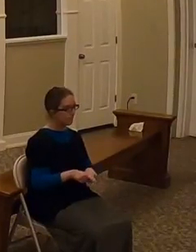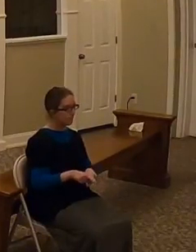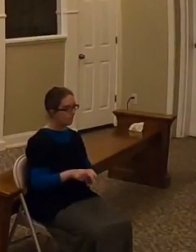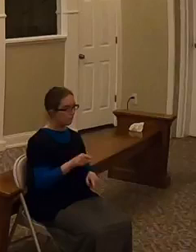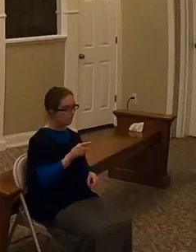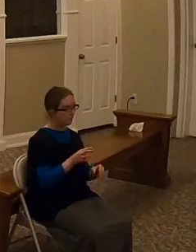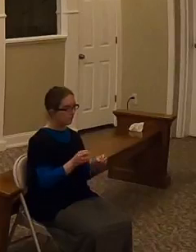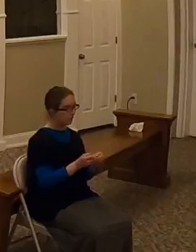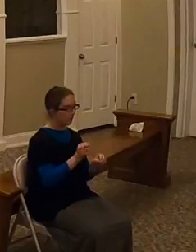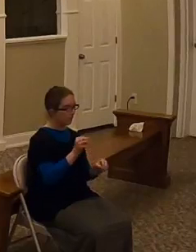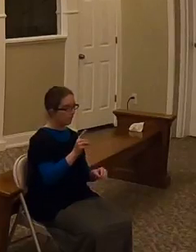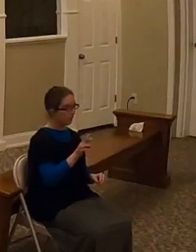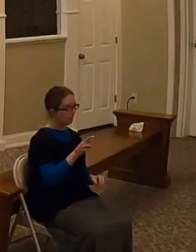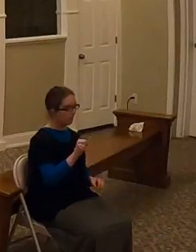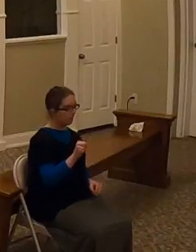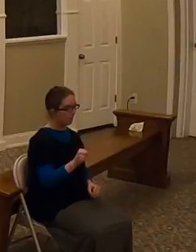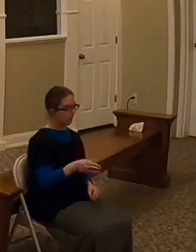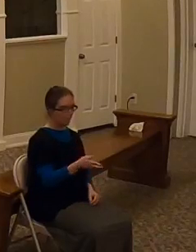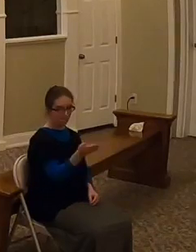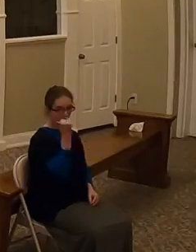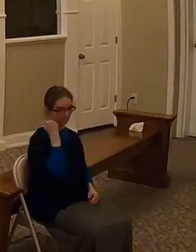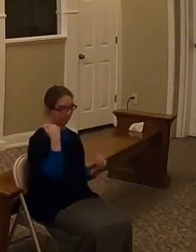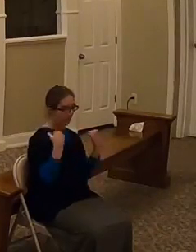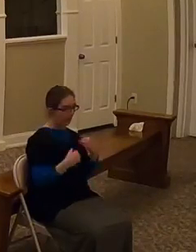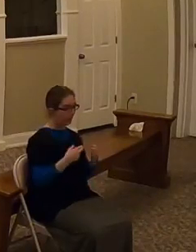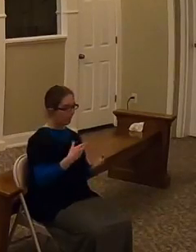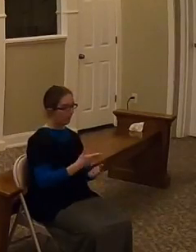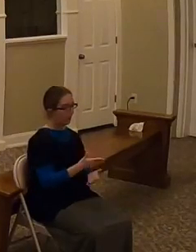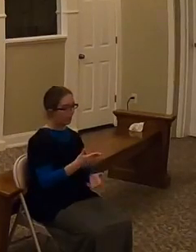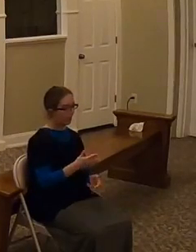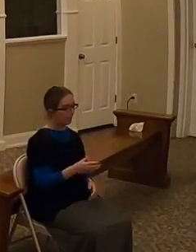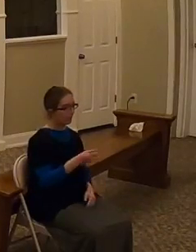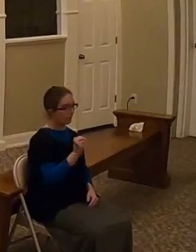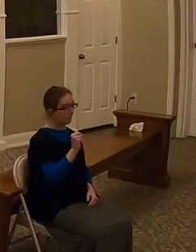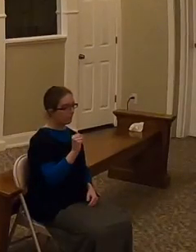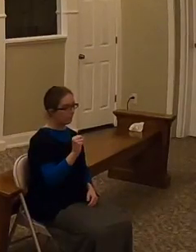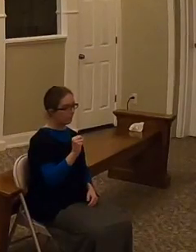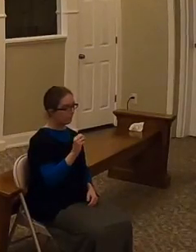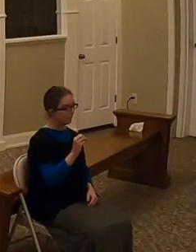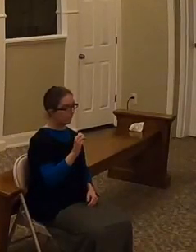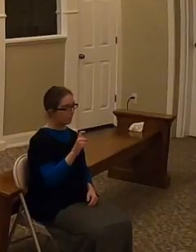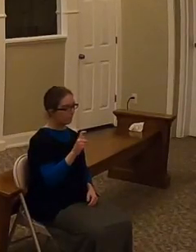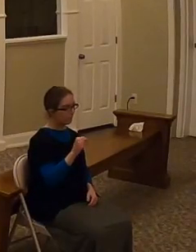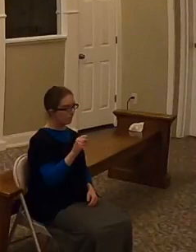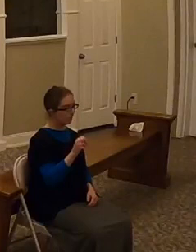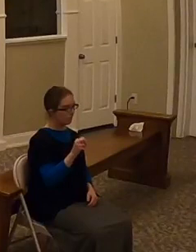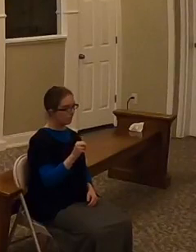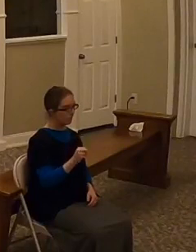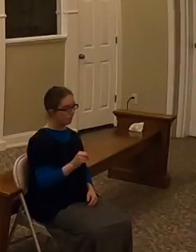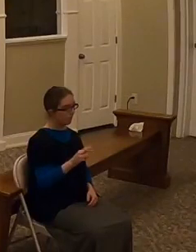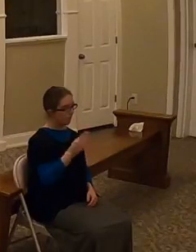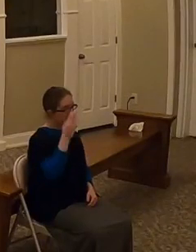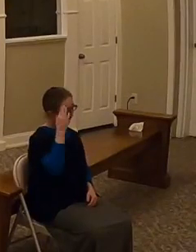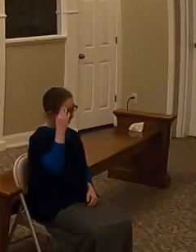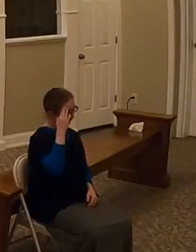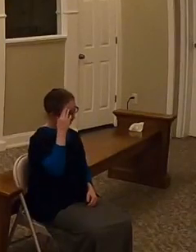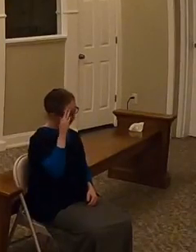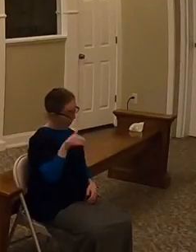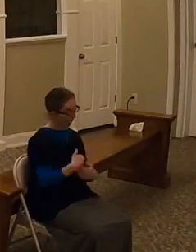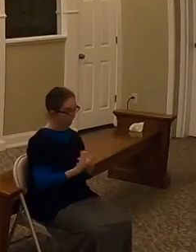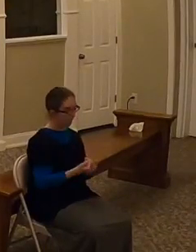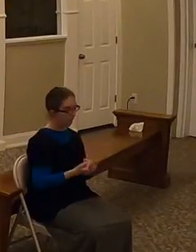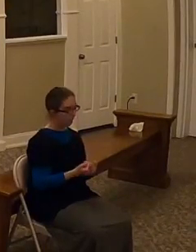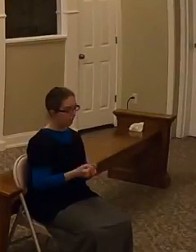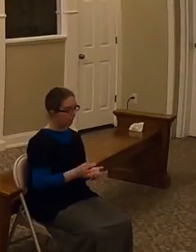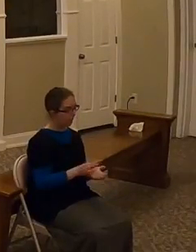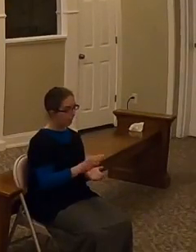little more modernized today, I think, than it was back then. They have a thing called a sextant. Now, I don't know nothing about how that thing operates. All I